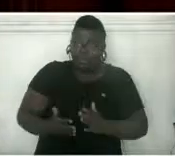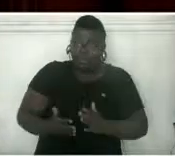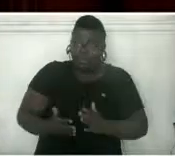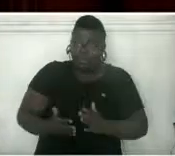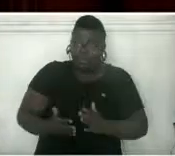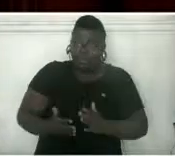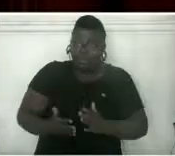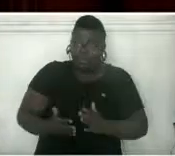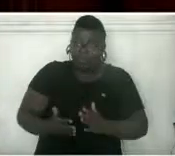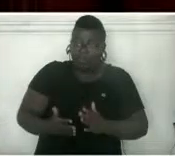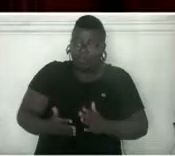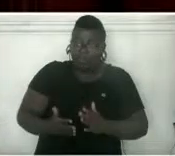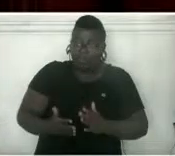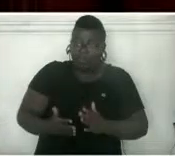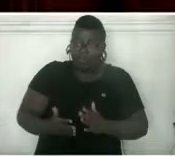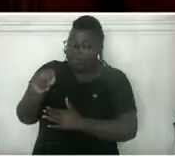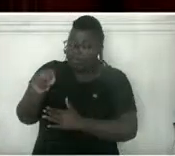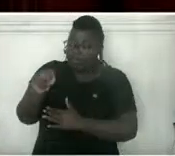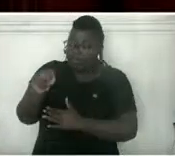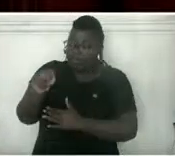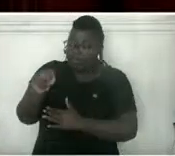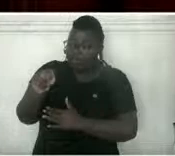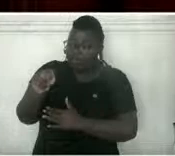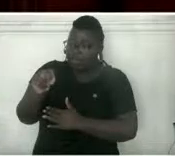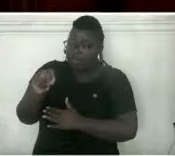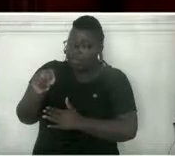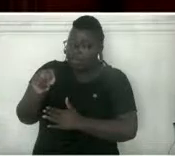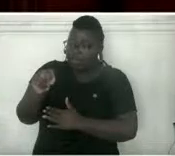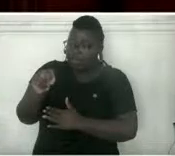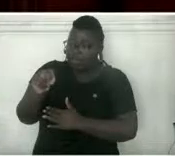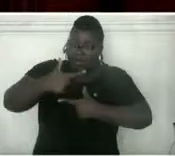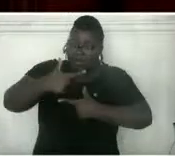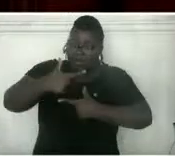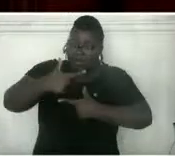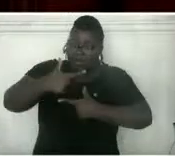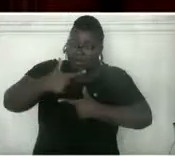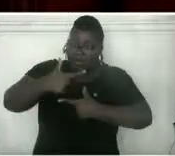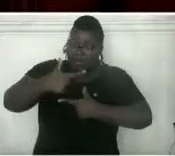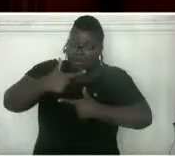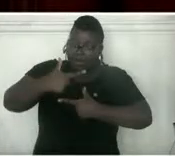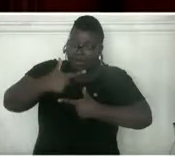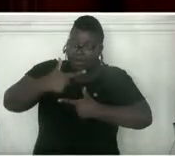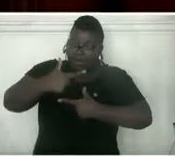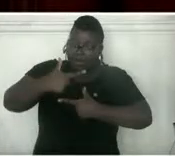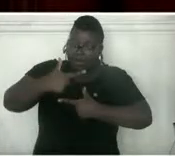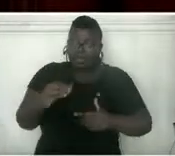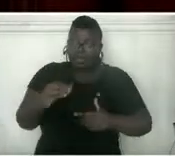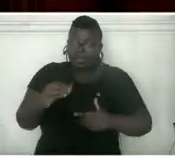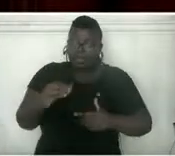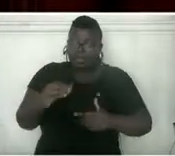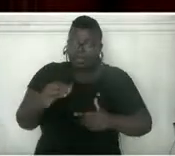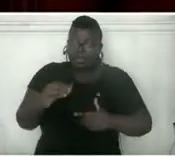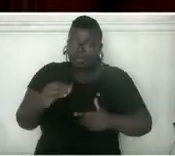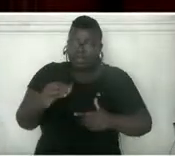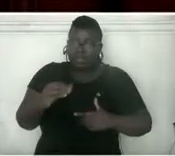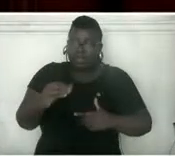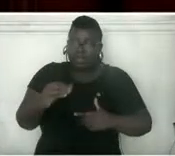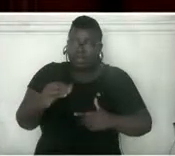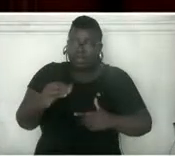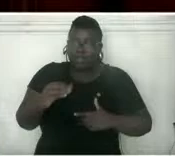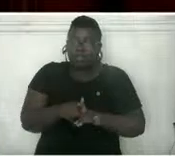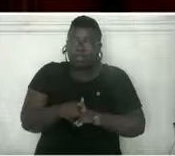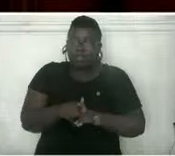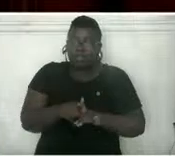uTransnet osungenelelile wathi asisheshise le program. Maqede kwaba nezingxoxo ezithi